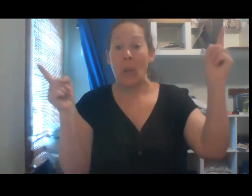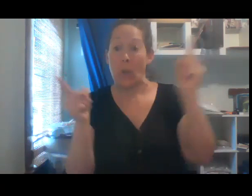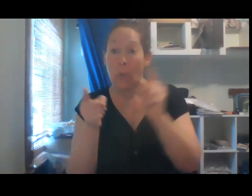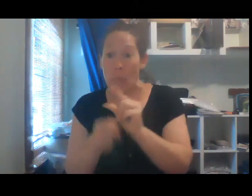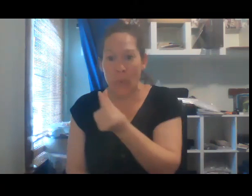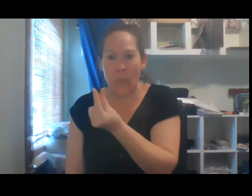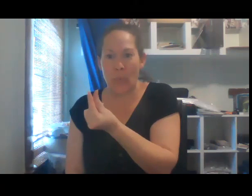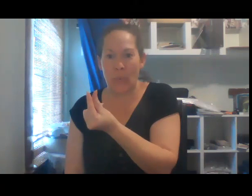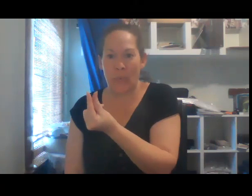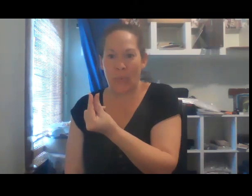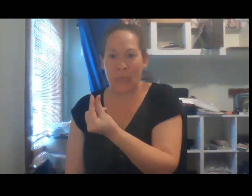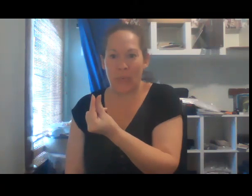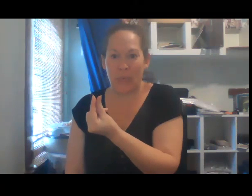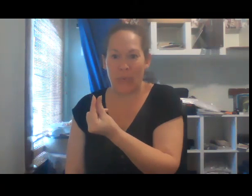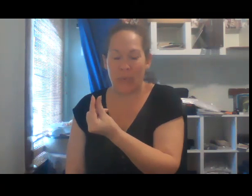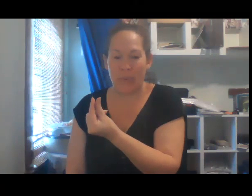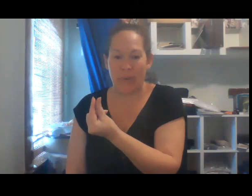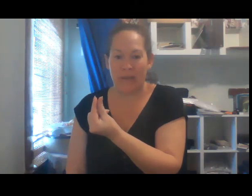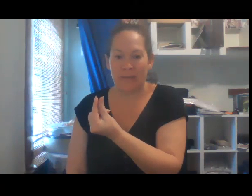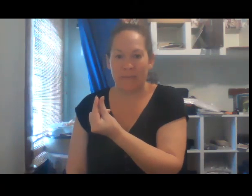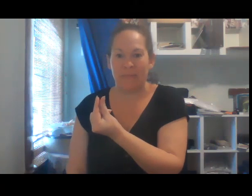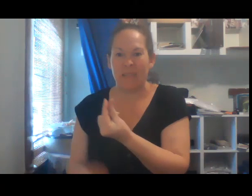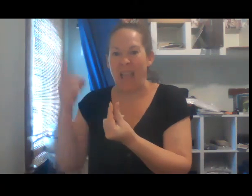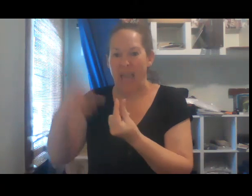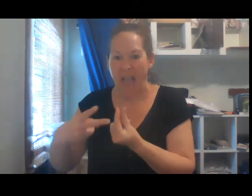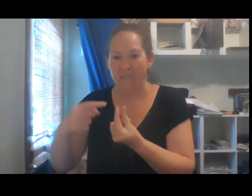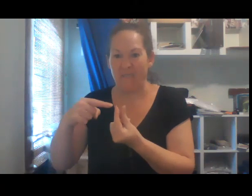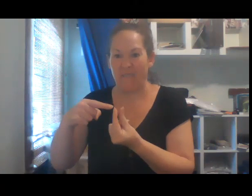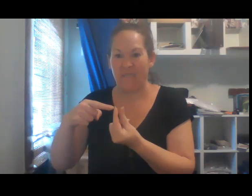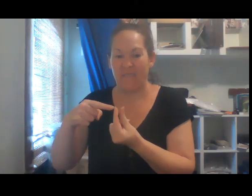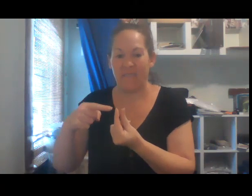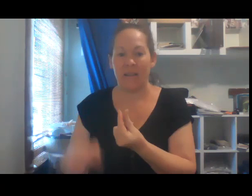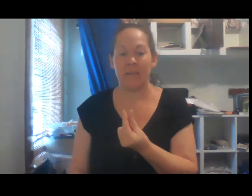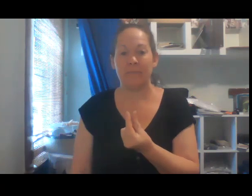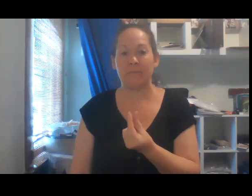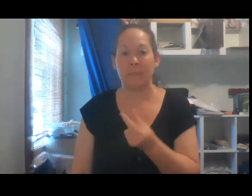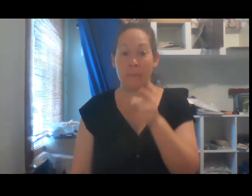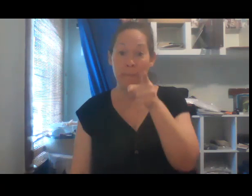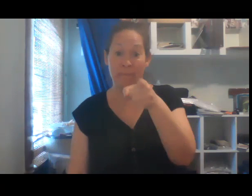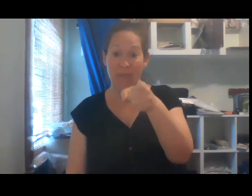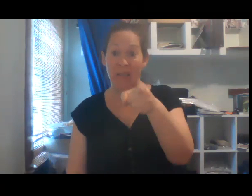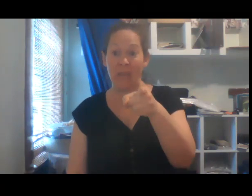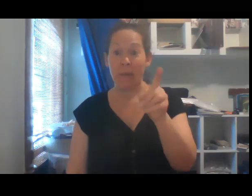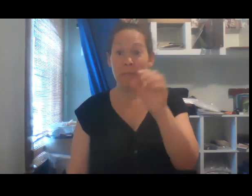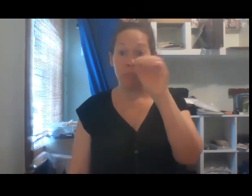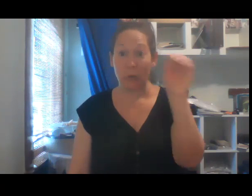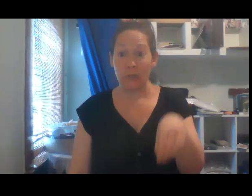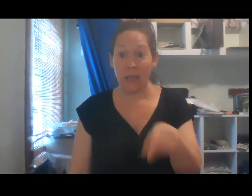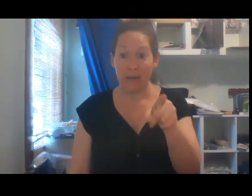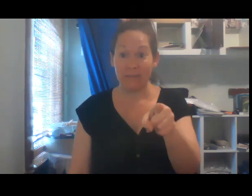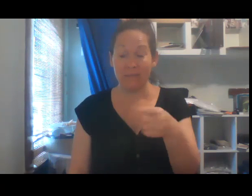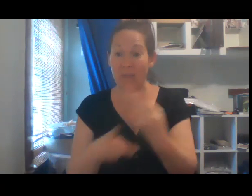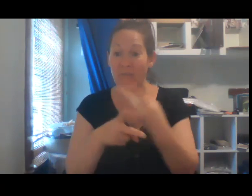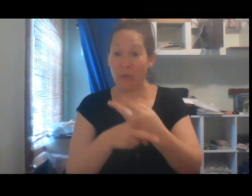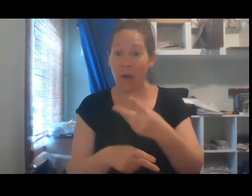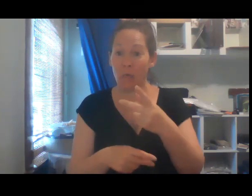Because I'm talking after a certain amount of time, I have half. And these are percentage generators. And this is going to generate a